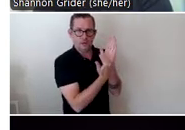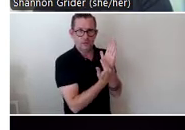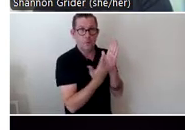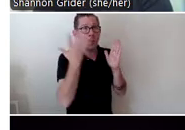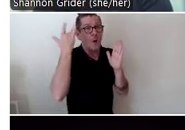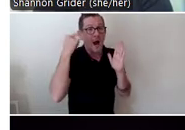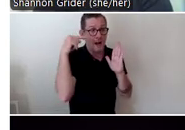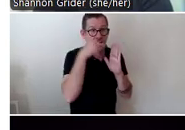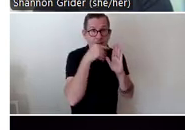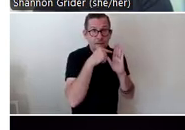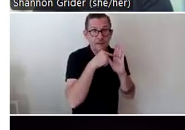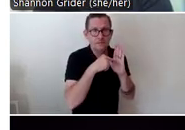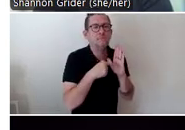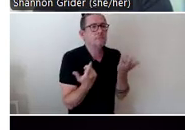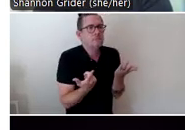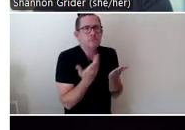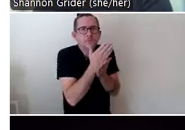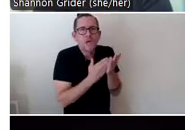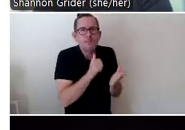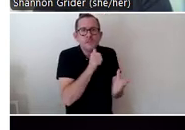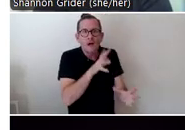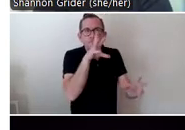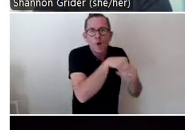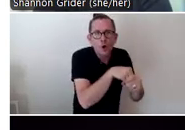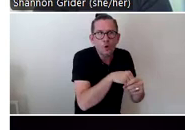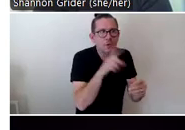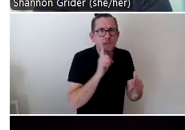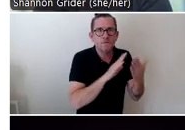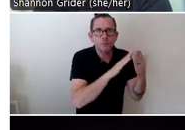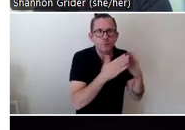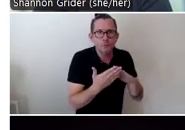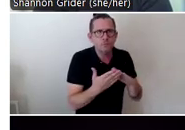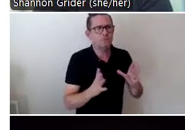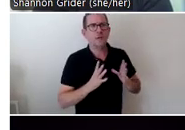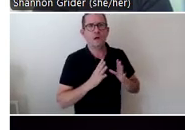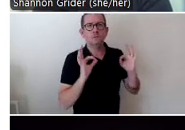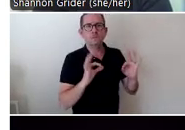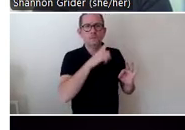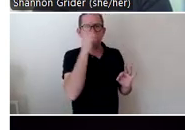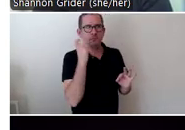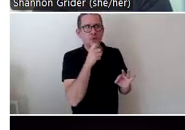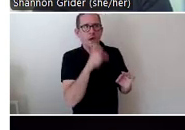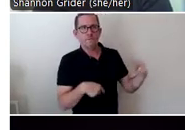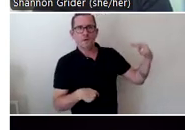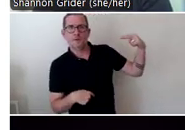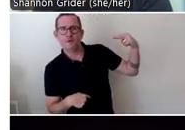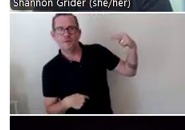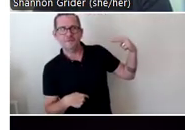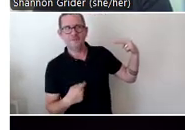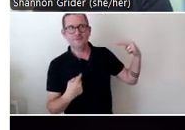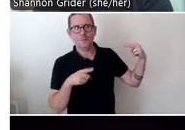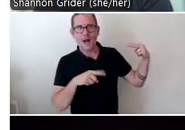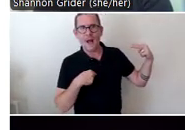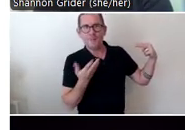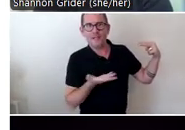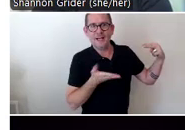each other. That's why deaf individuals know to provide a list, because there are some interpreters who are not involved in